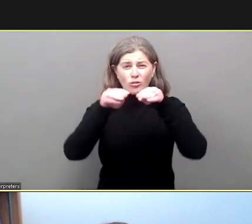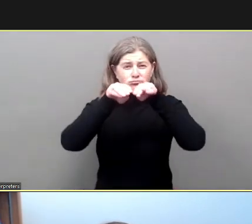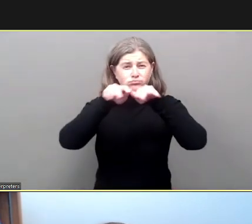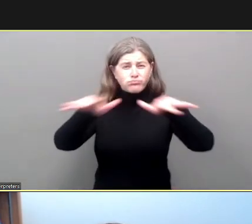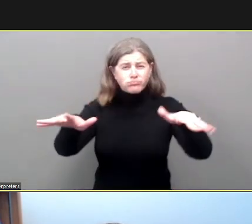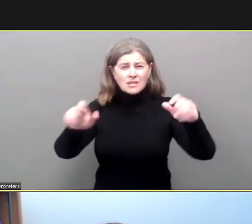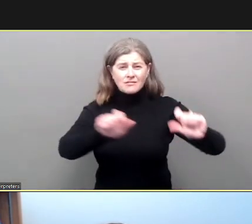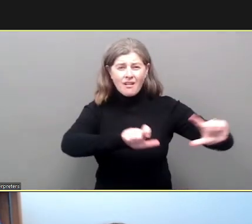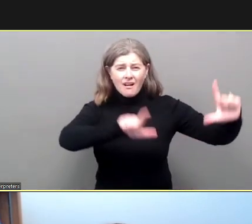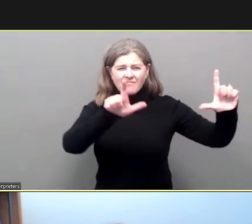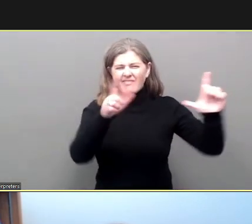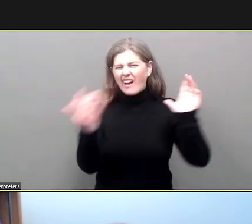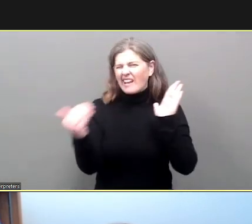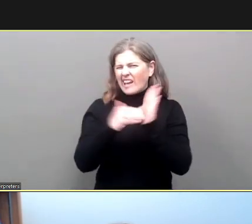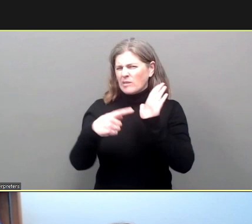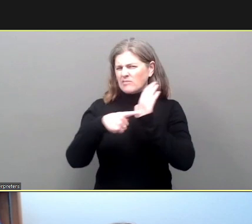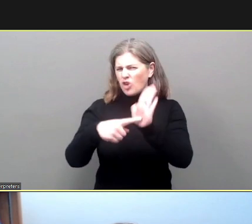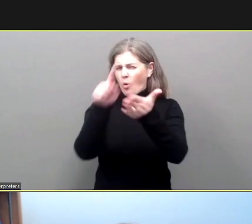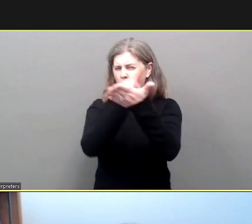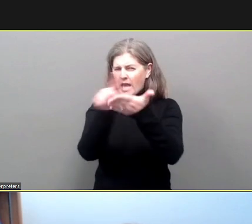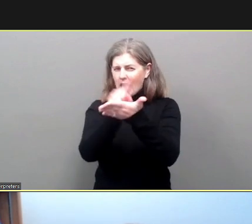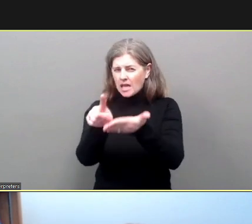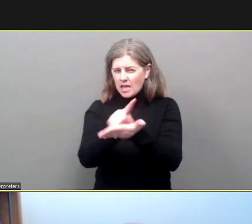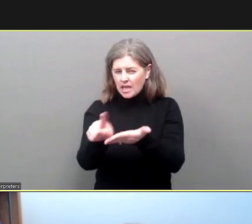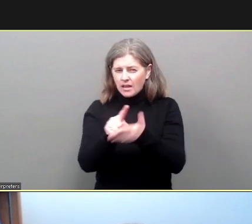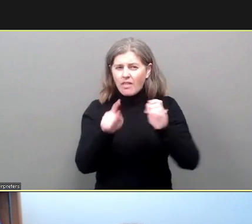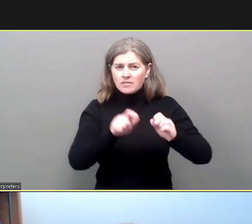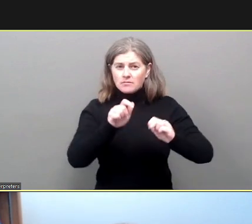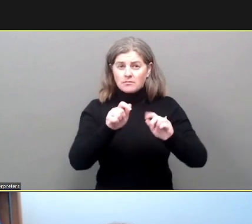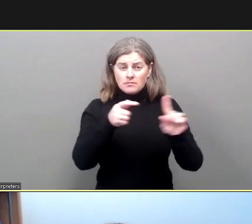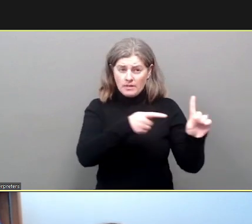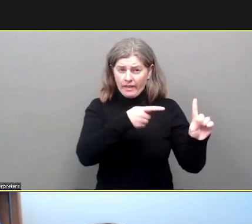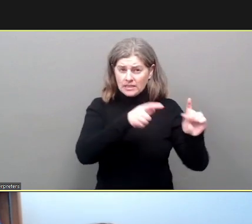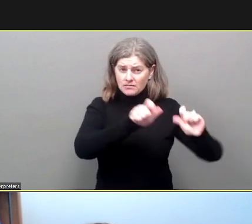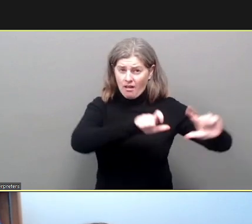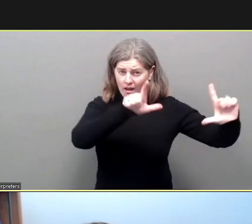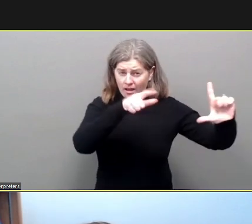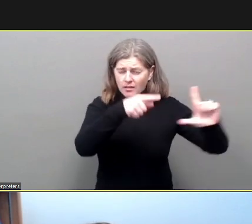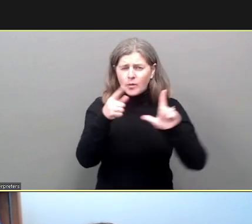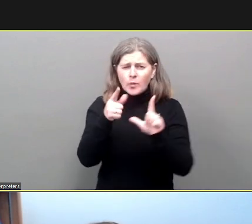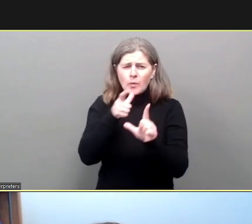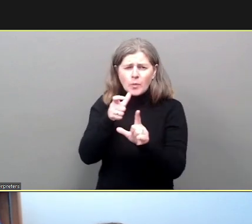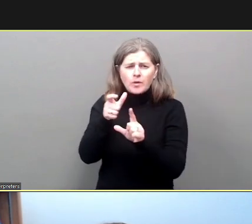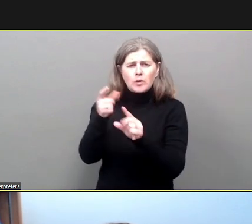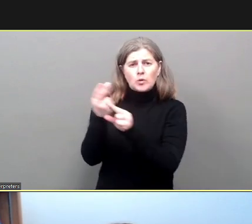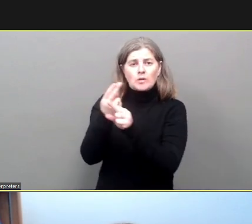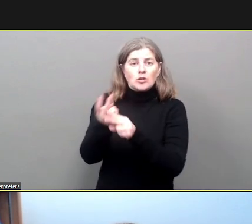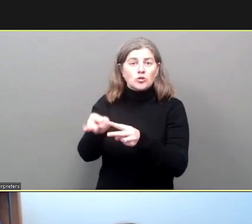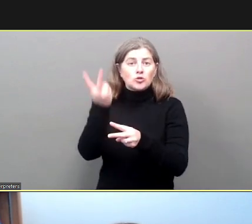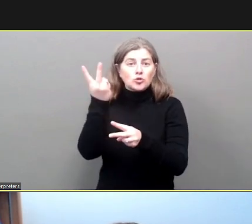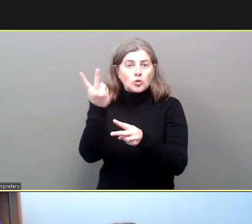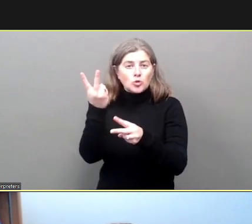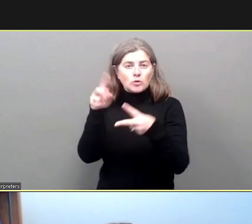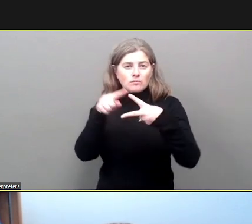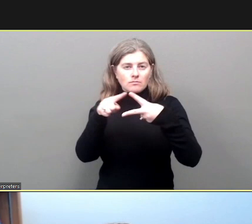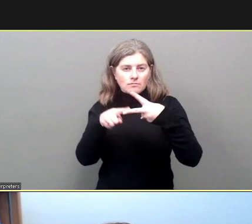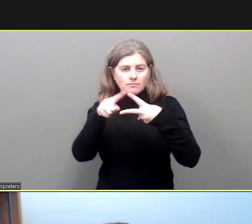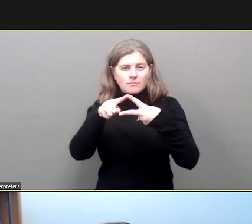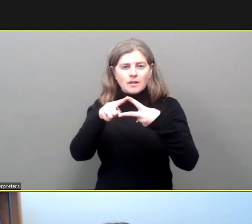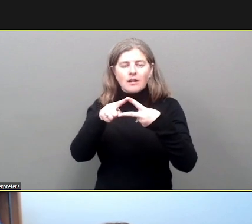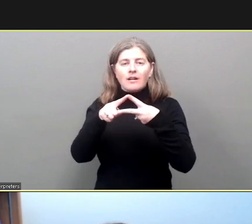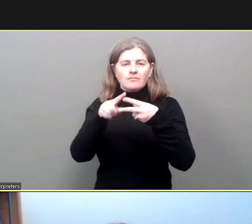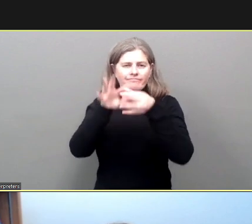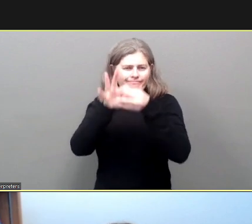this is one we show weekly, and this is constructed by using two metrics, and this is county